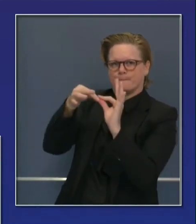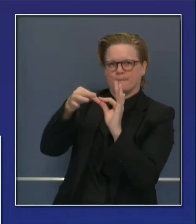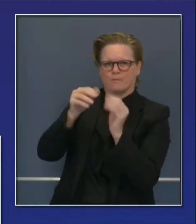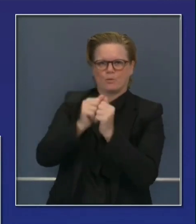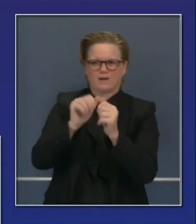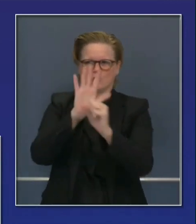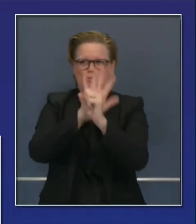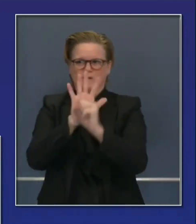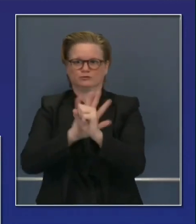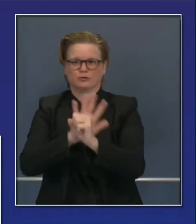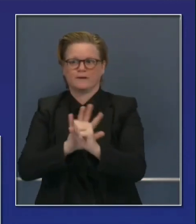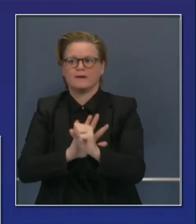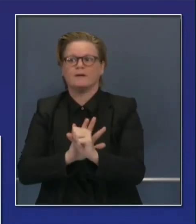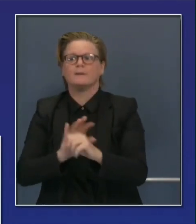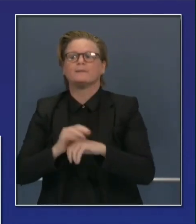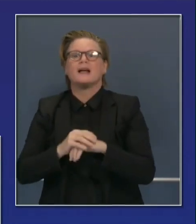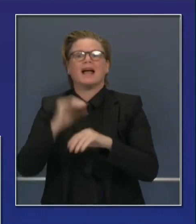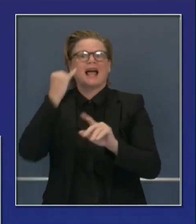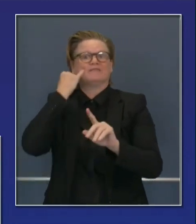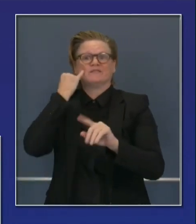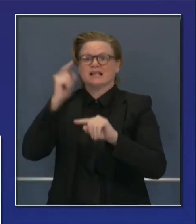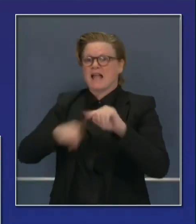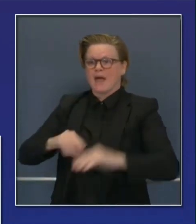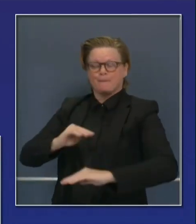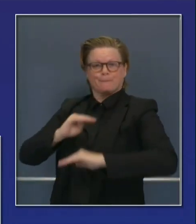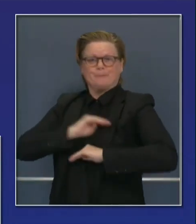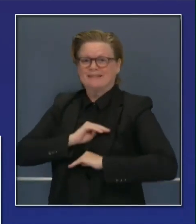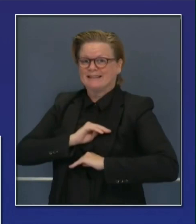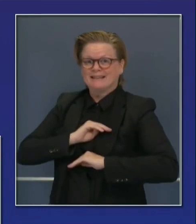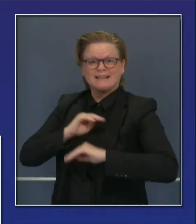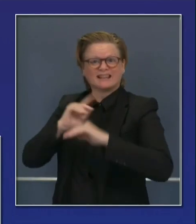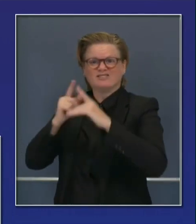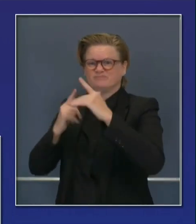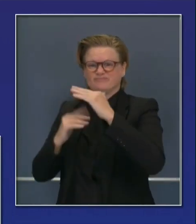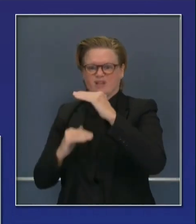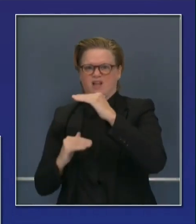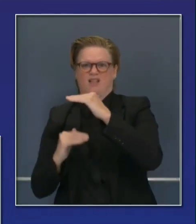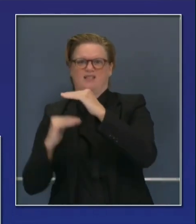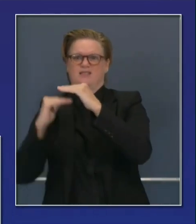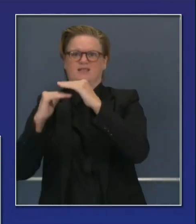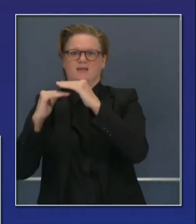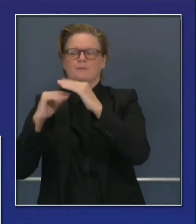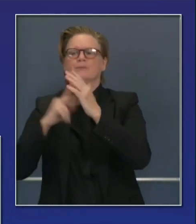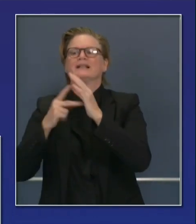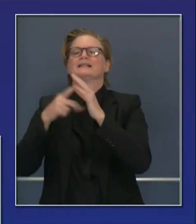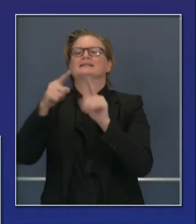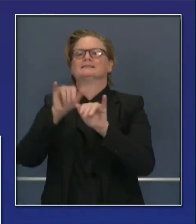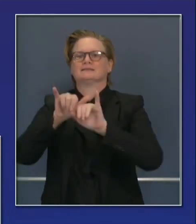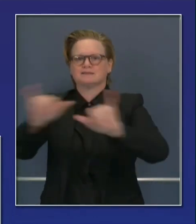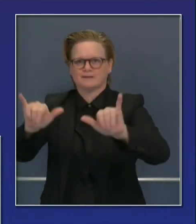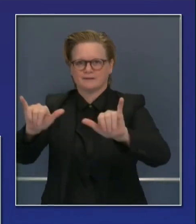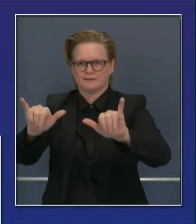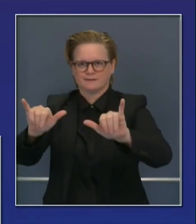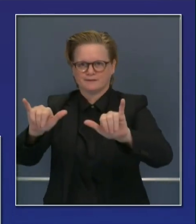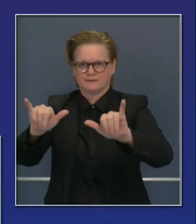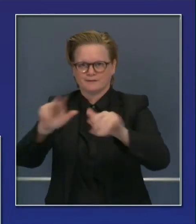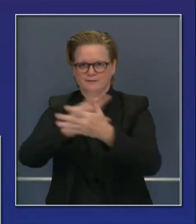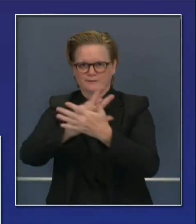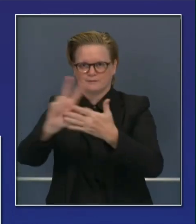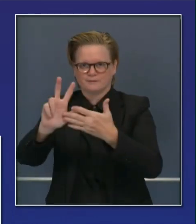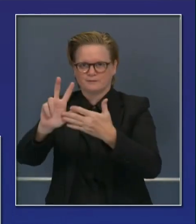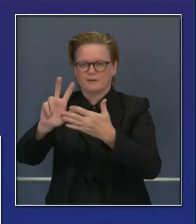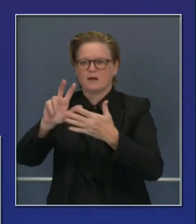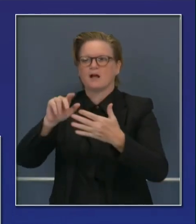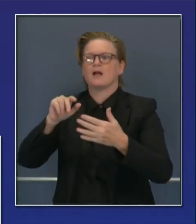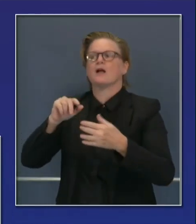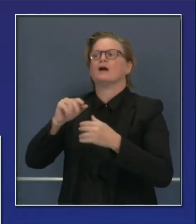on neighboring counties and their hospital delivery systems to care for a number of individuals. So going